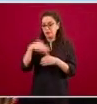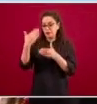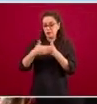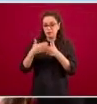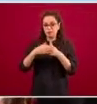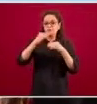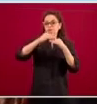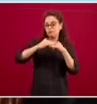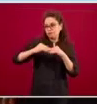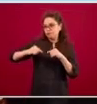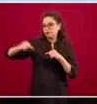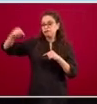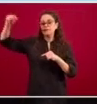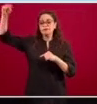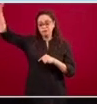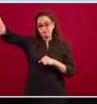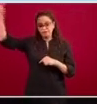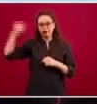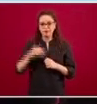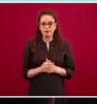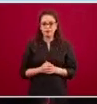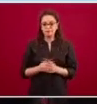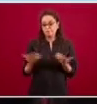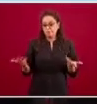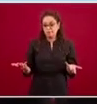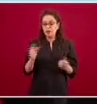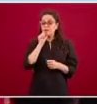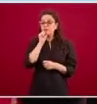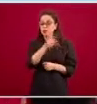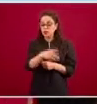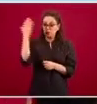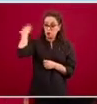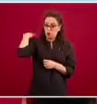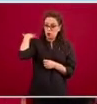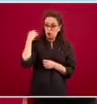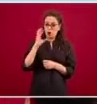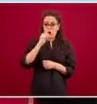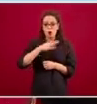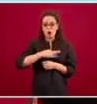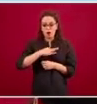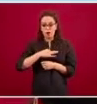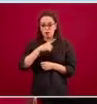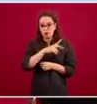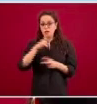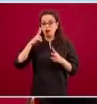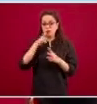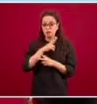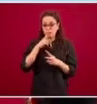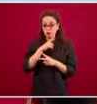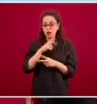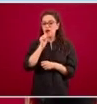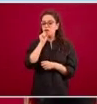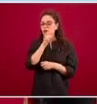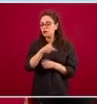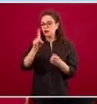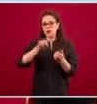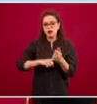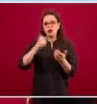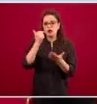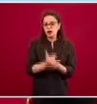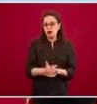So, even though we haven't seen a variation outside of the norm so far, I guarantee that we will see a